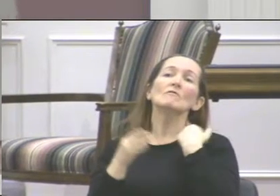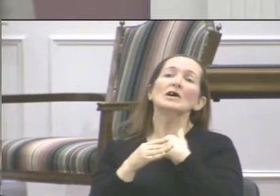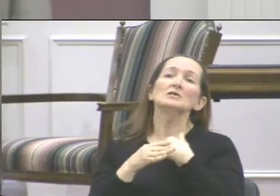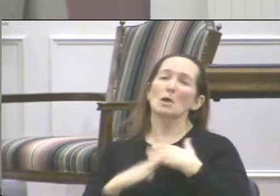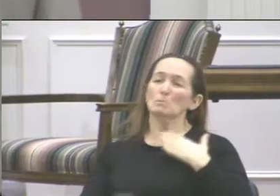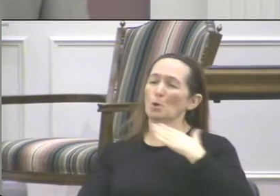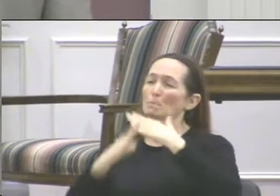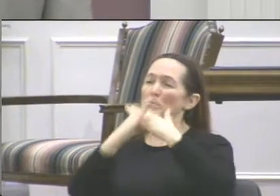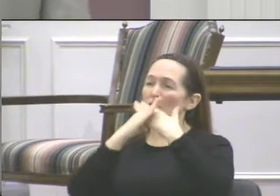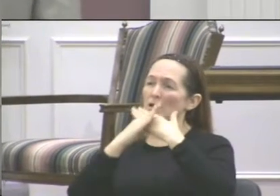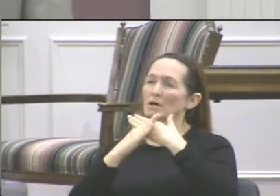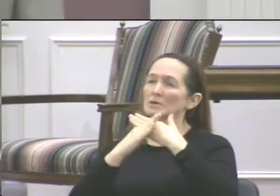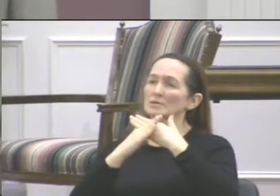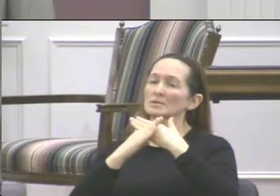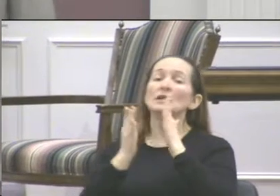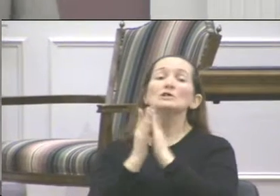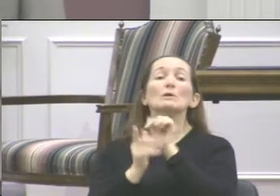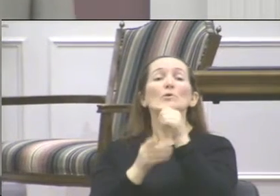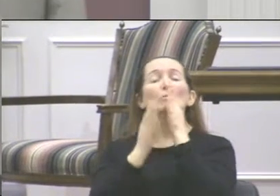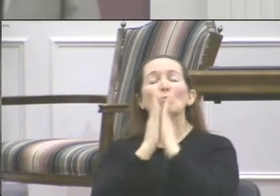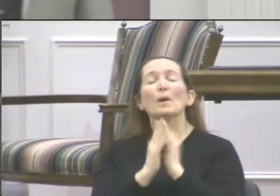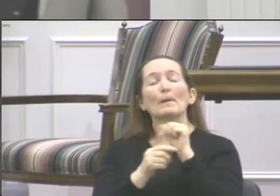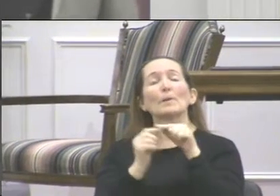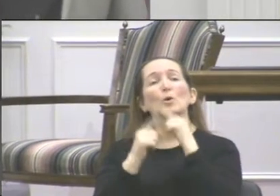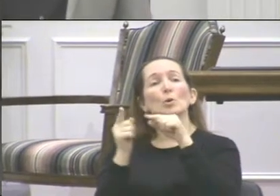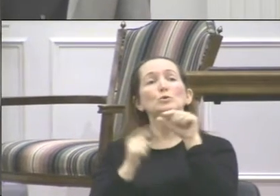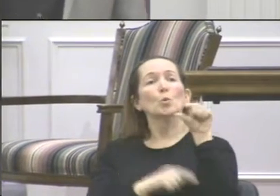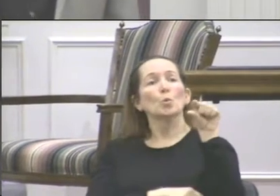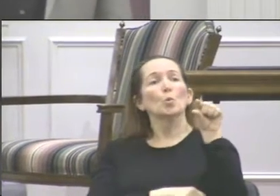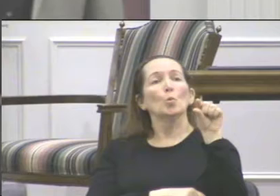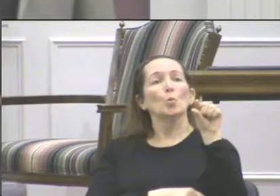Some of you are praying about going to Guatemala with us.